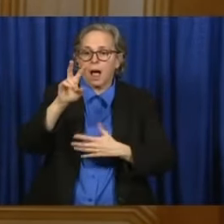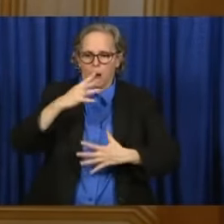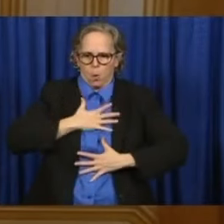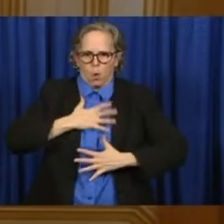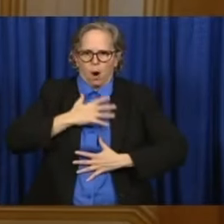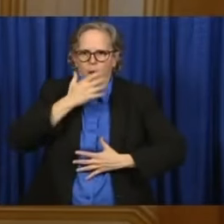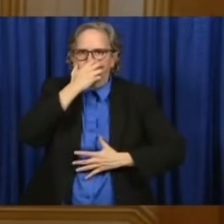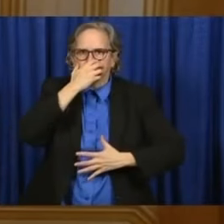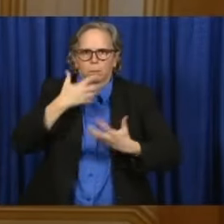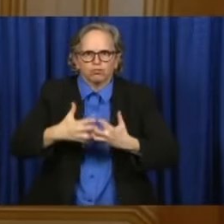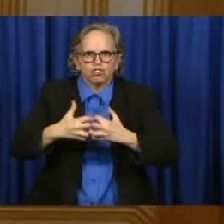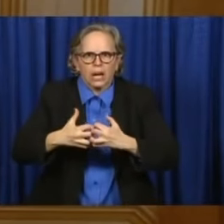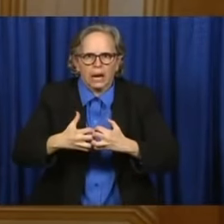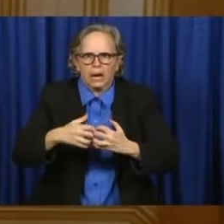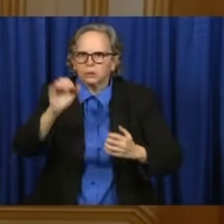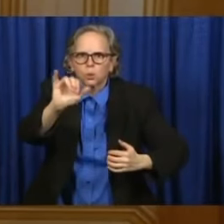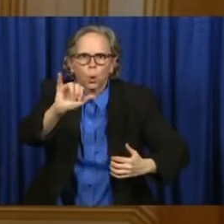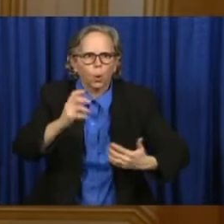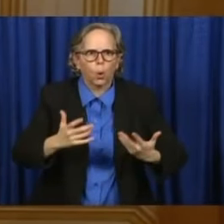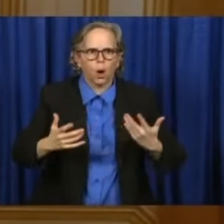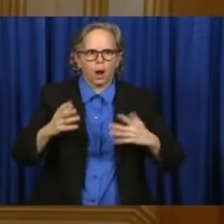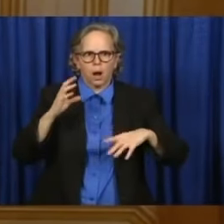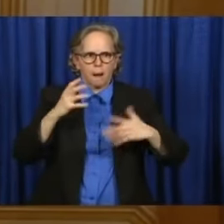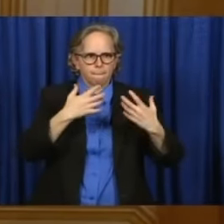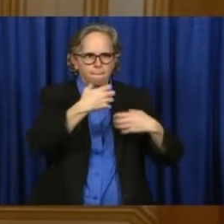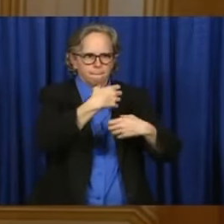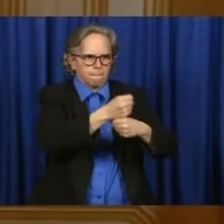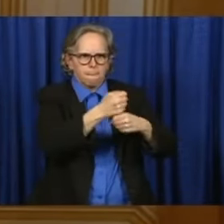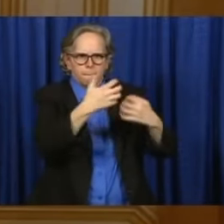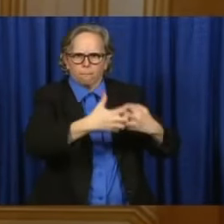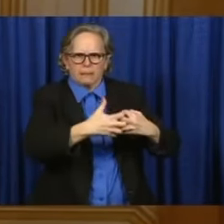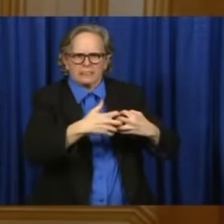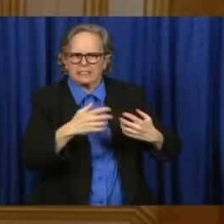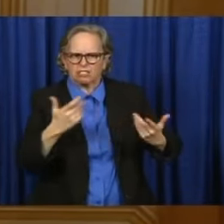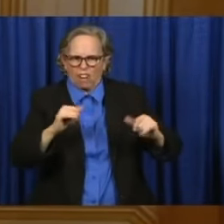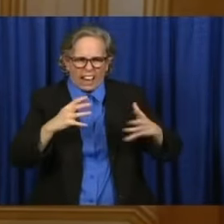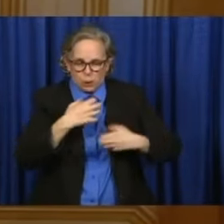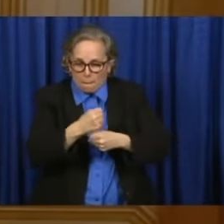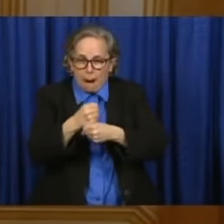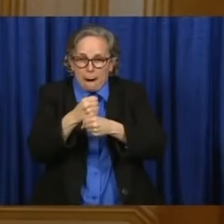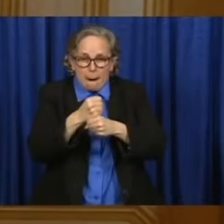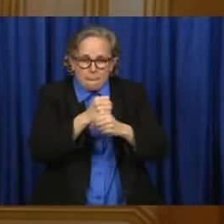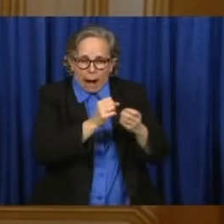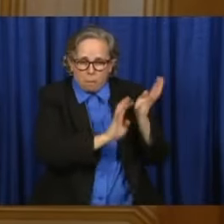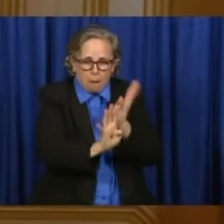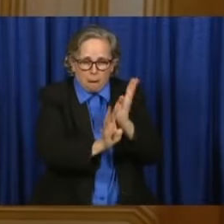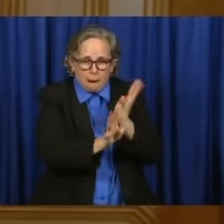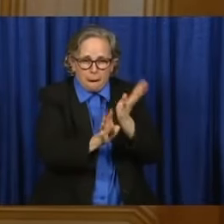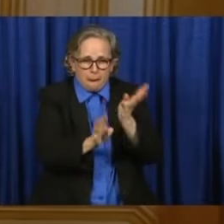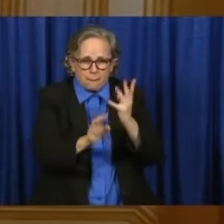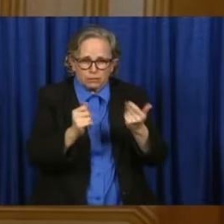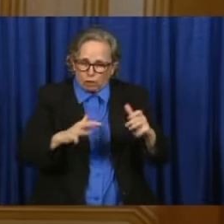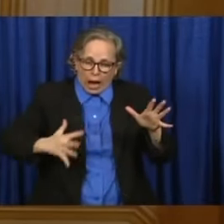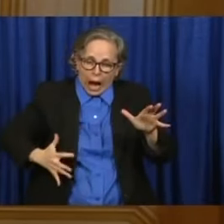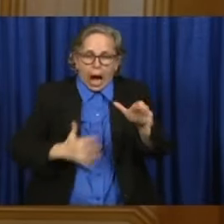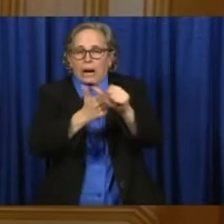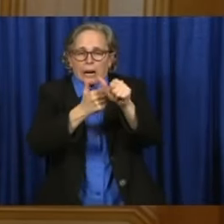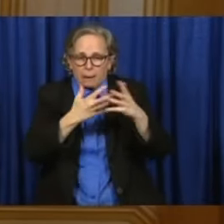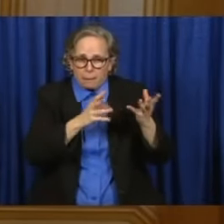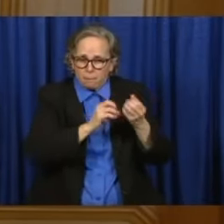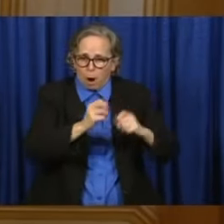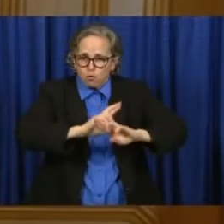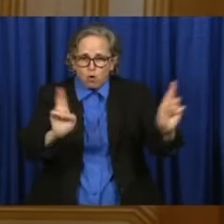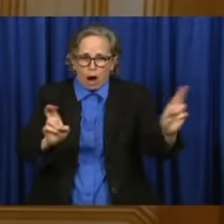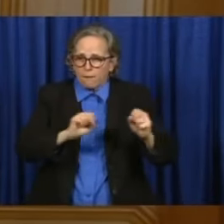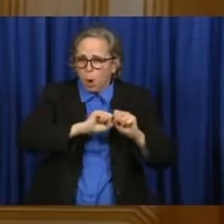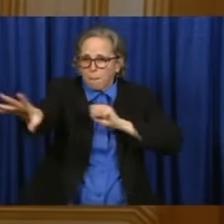in the manufacturing sector who are trying to get up to speed quickly so that they can make component parts